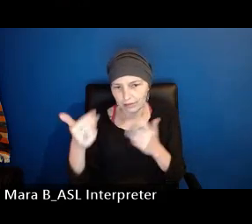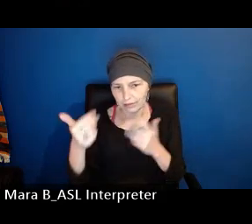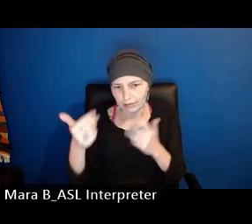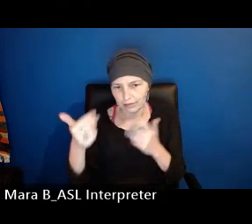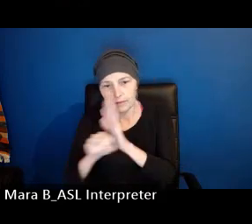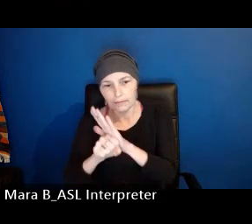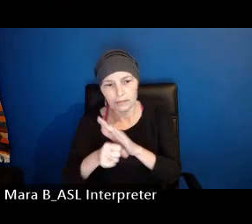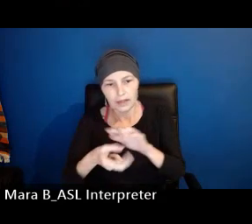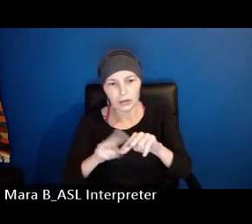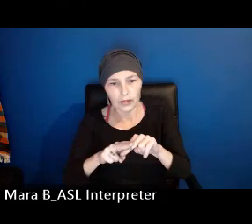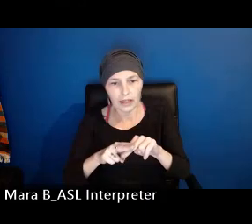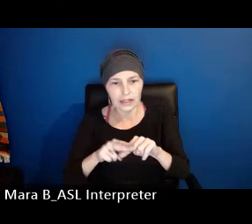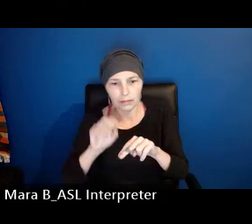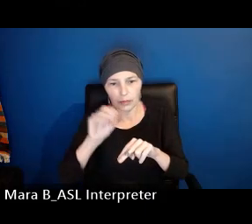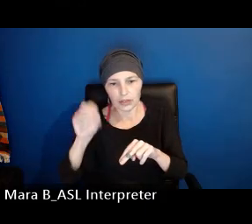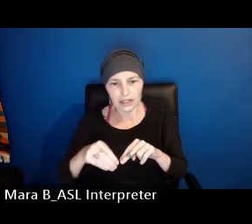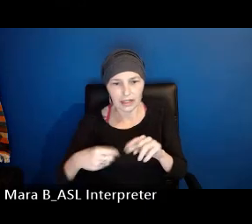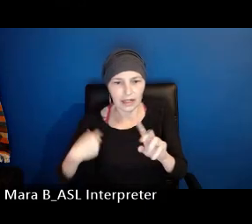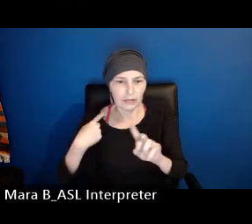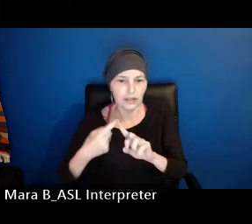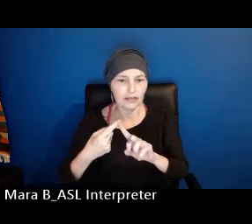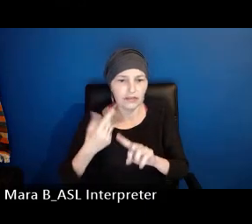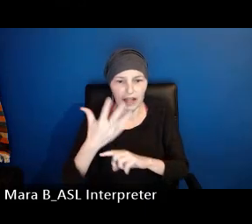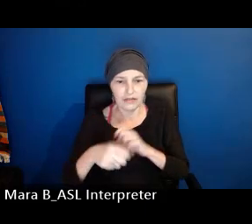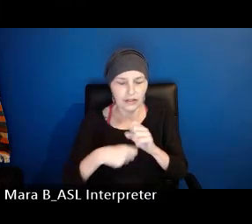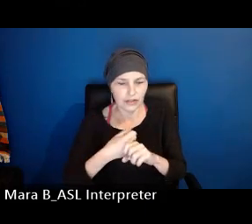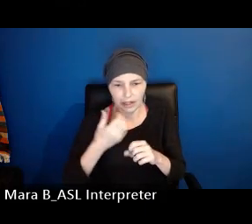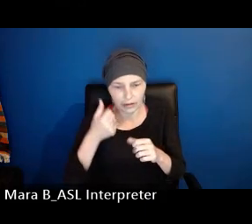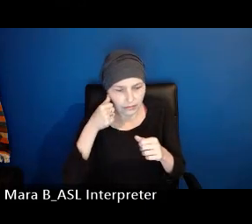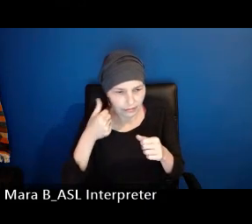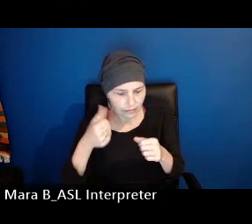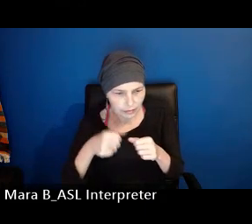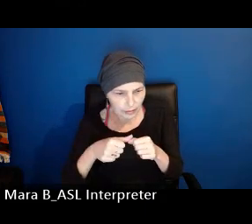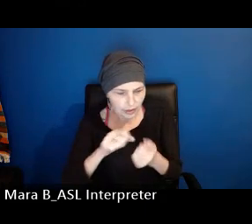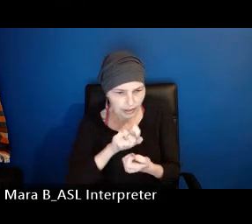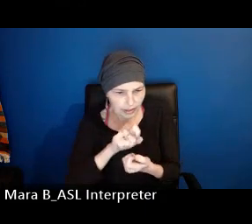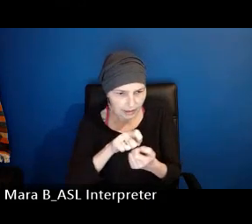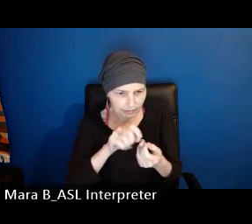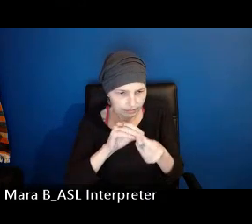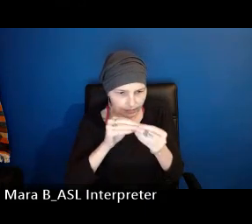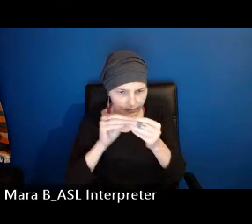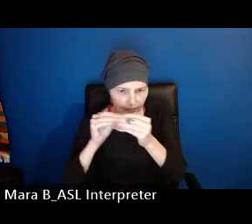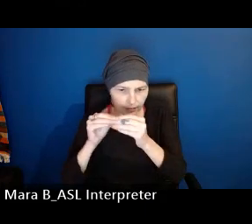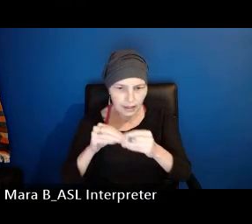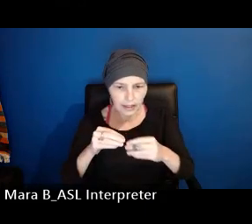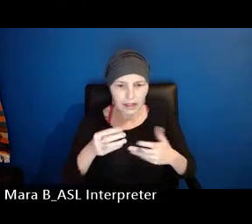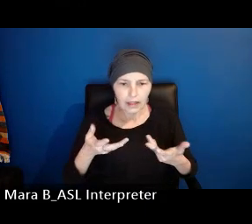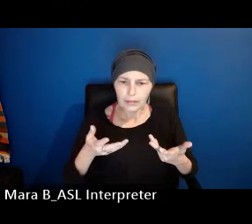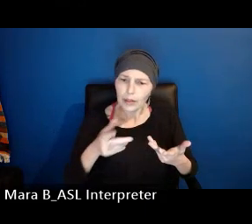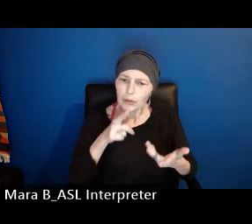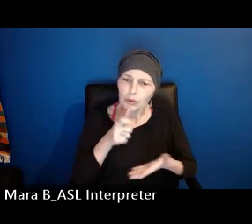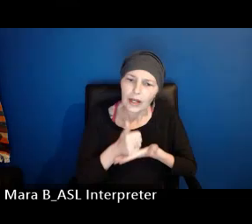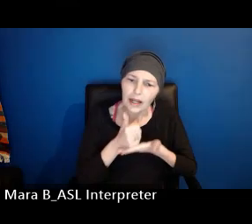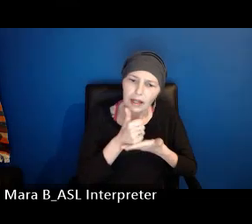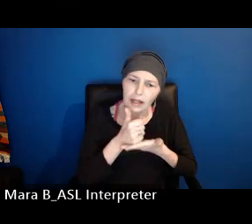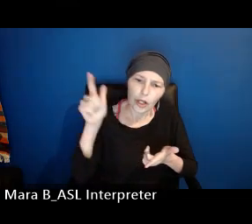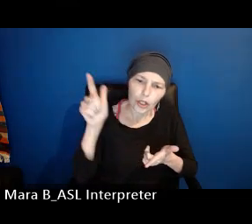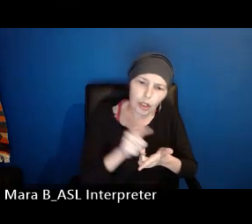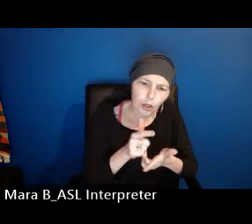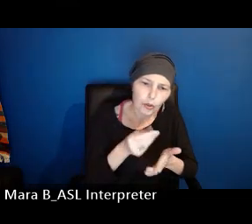every, up to 5 years or whatever it was. So who's going to help those that are low income or disabled